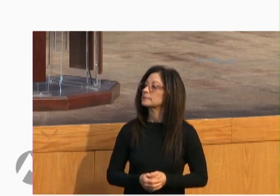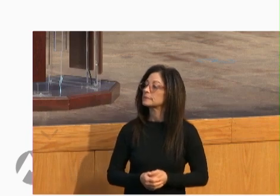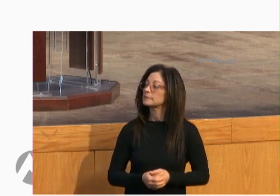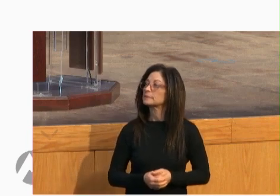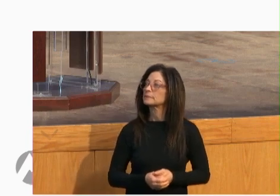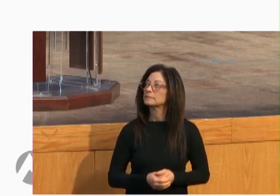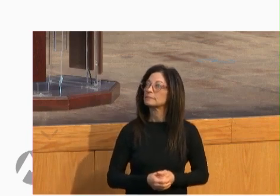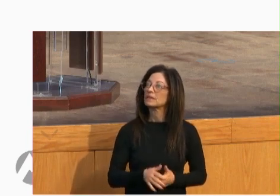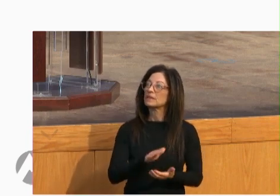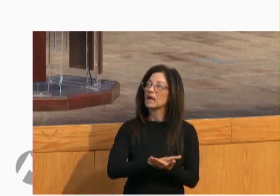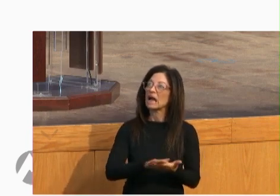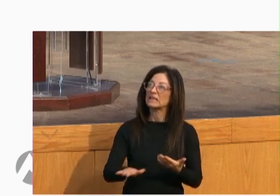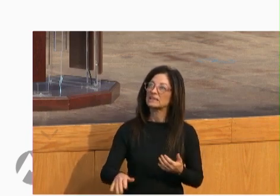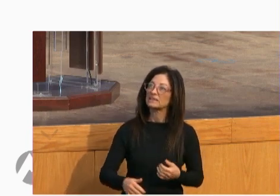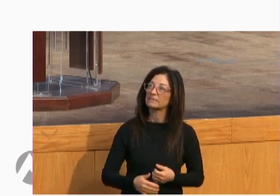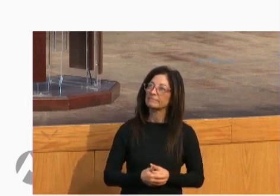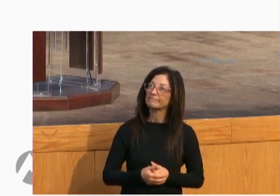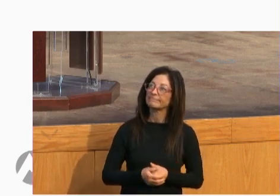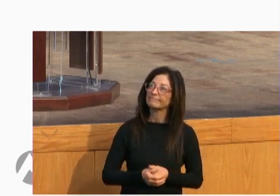Nice.